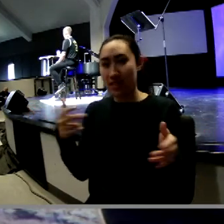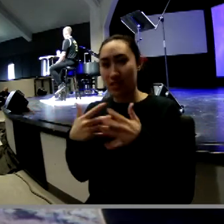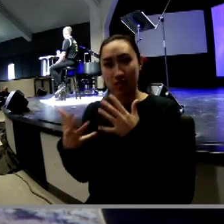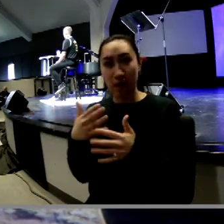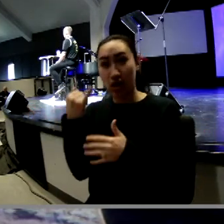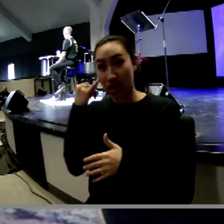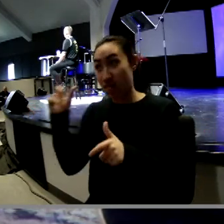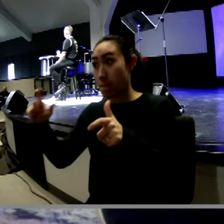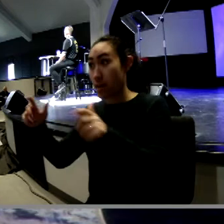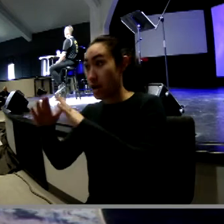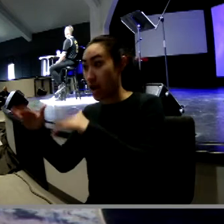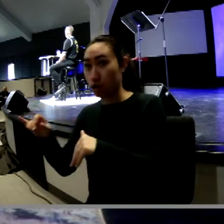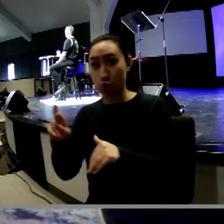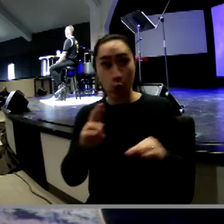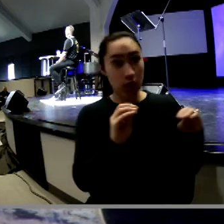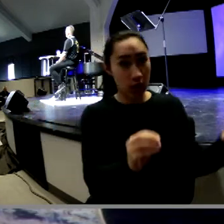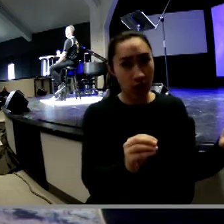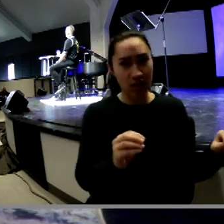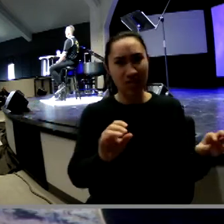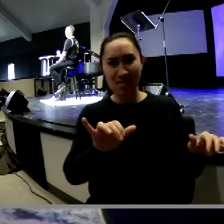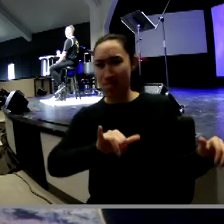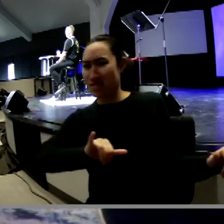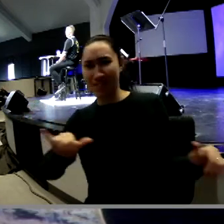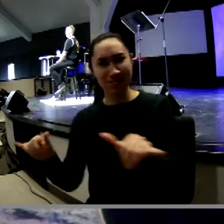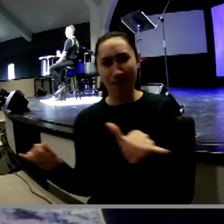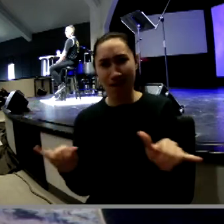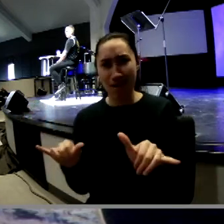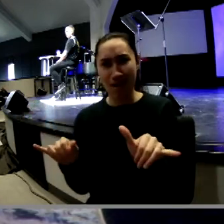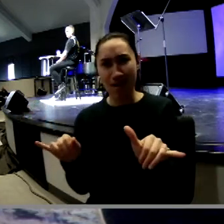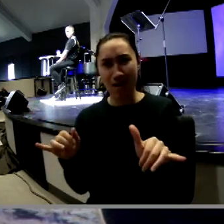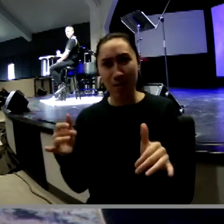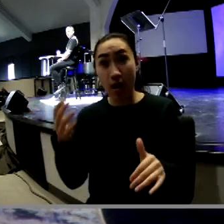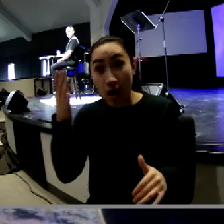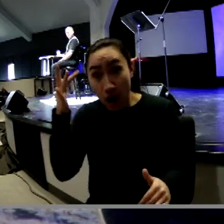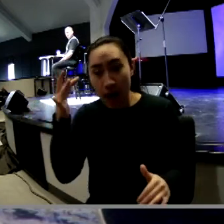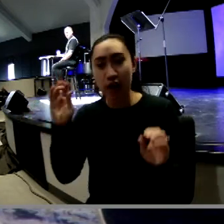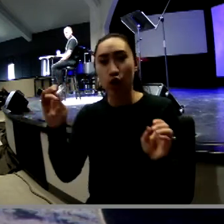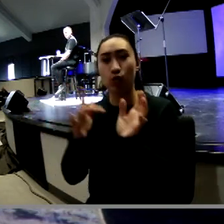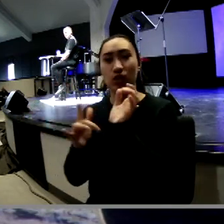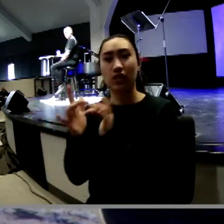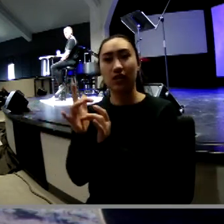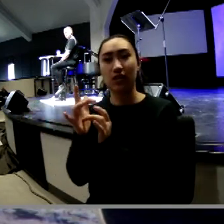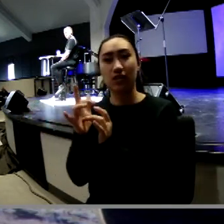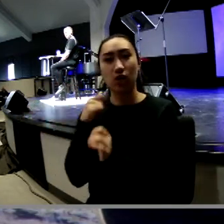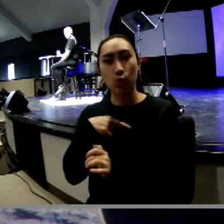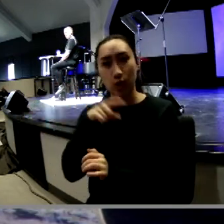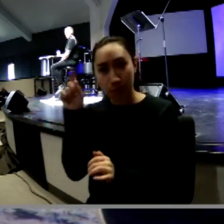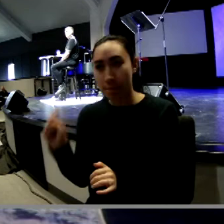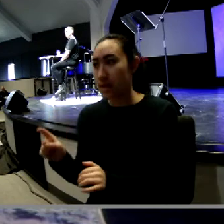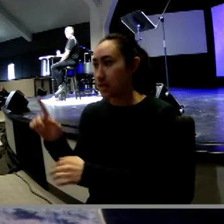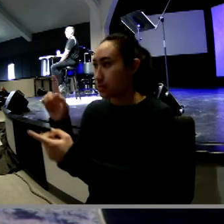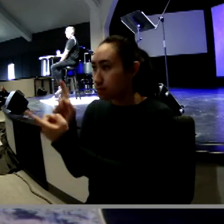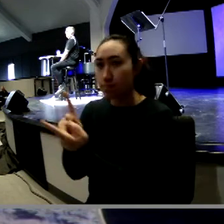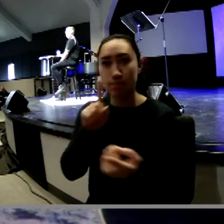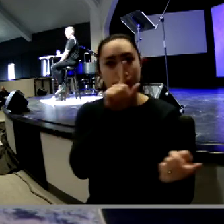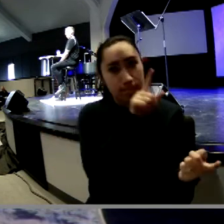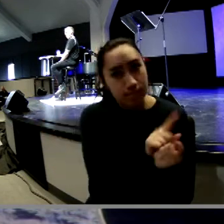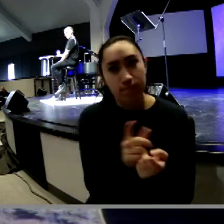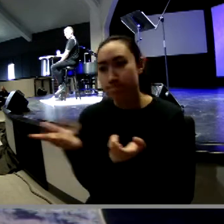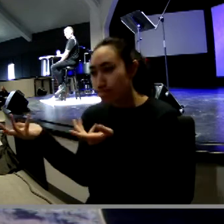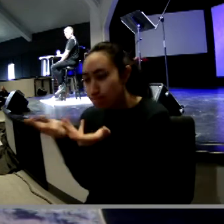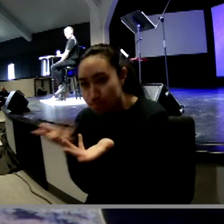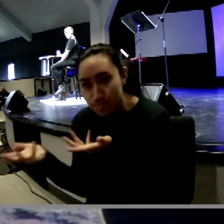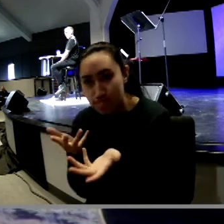prevention? How are we training our women in our church to walk and to exist in a city in St. Paul that's rapidly